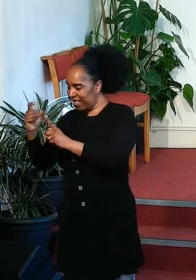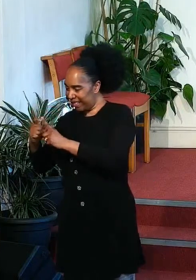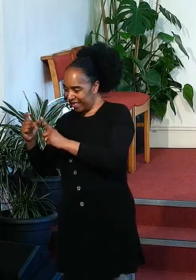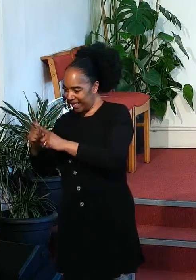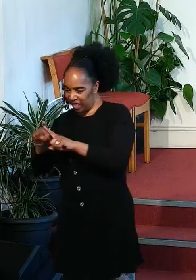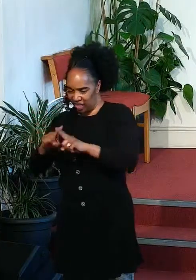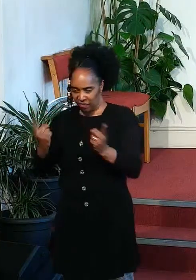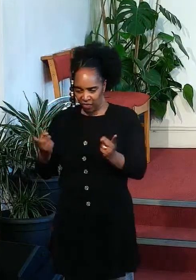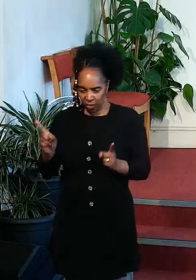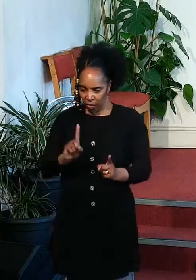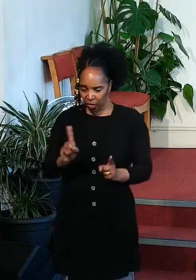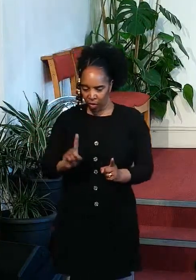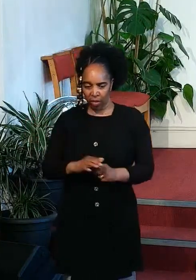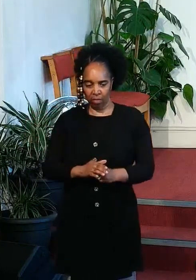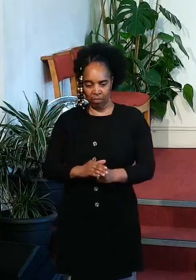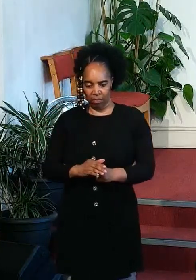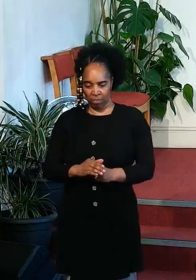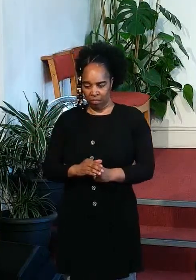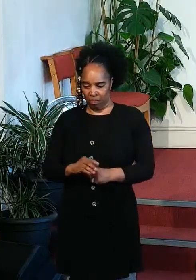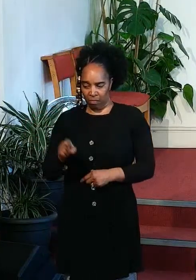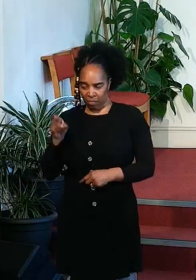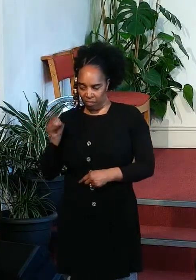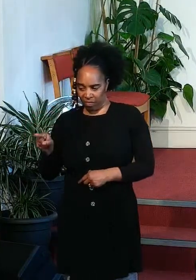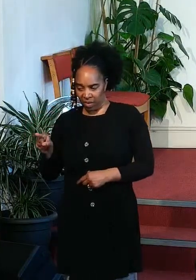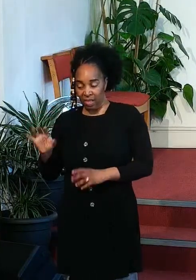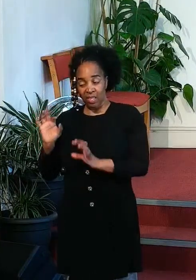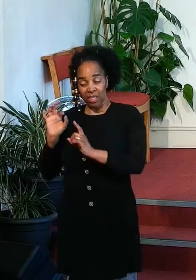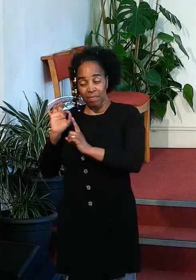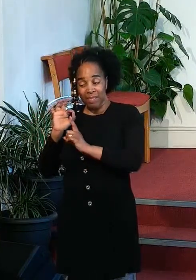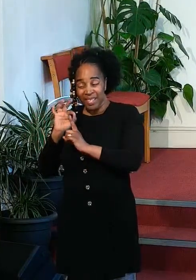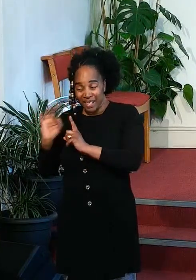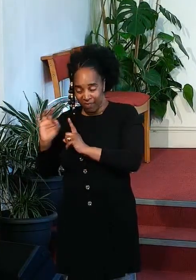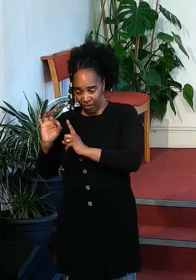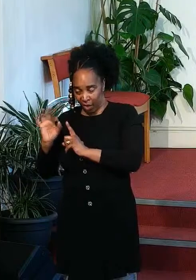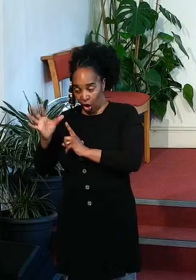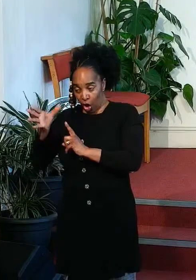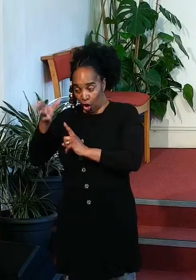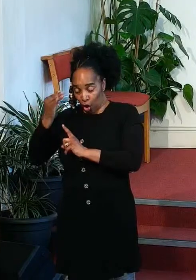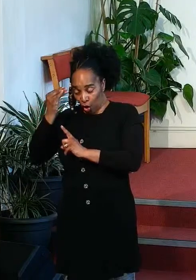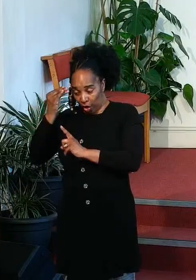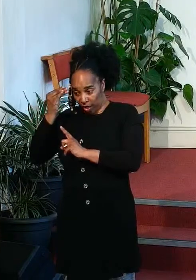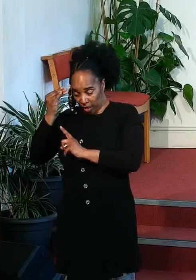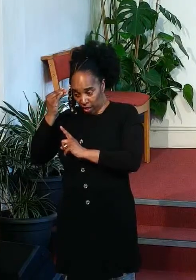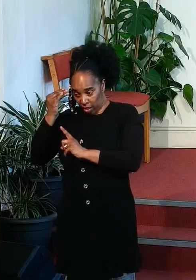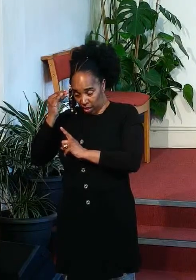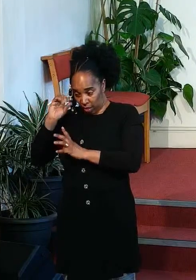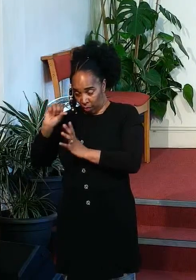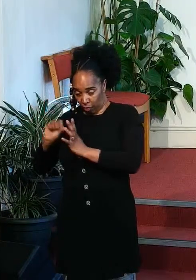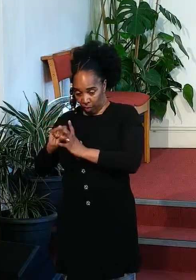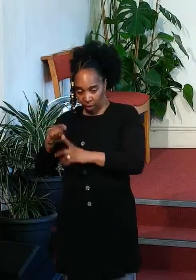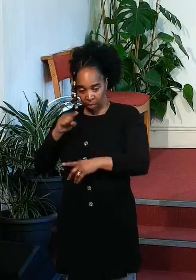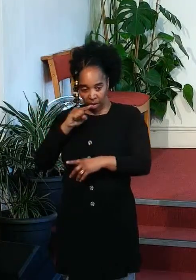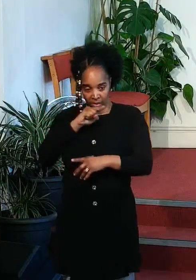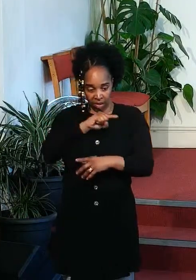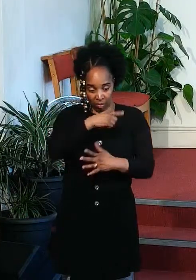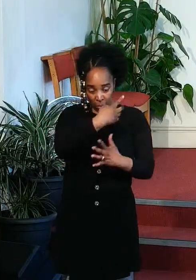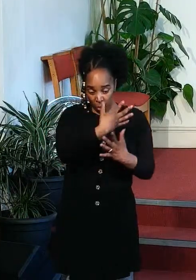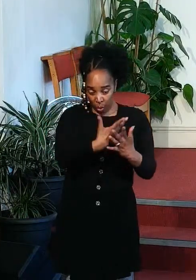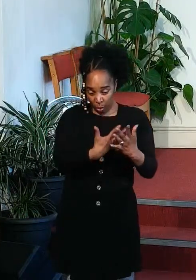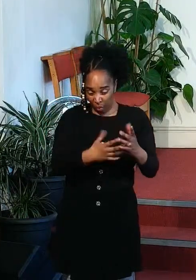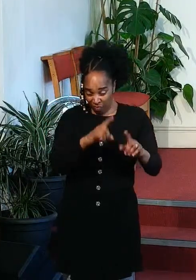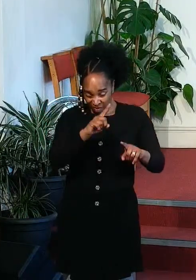GDD is just a specific learning disability. The term learning disability covers a multitude